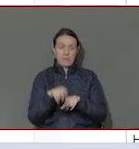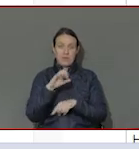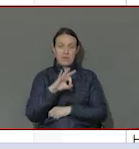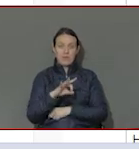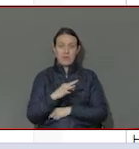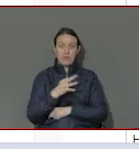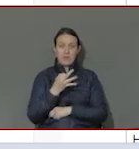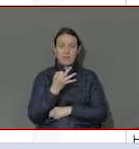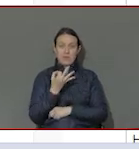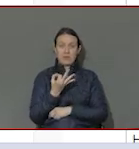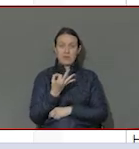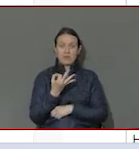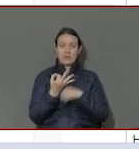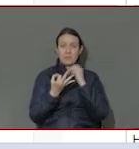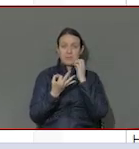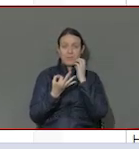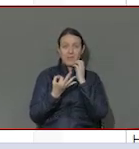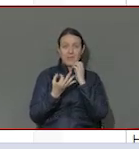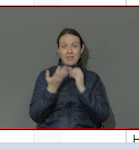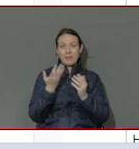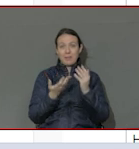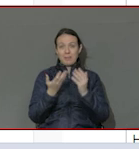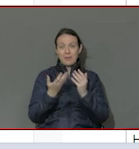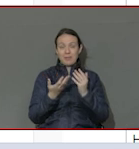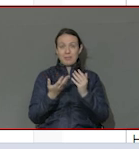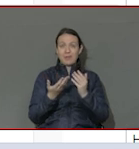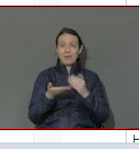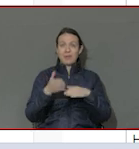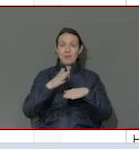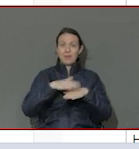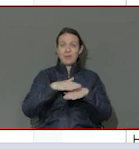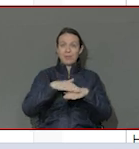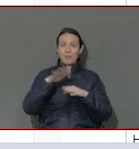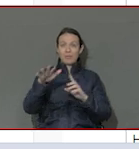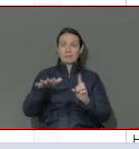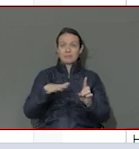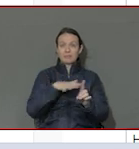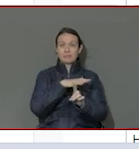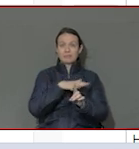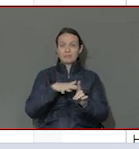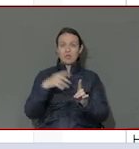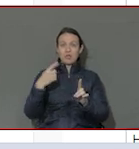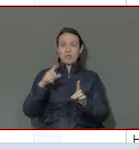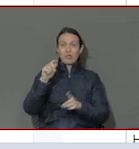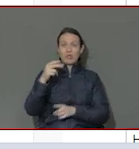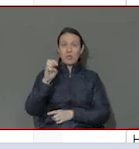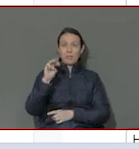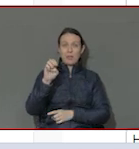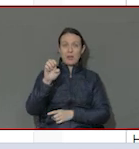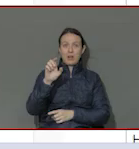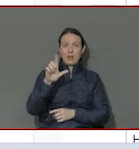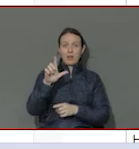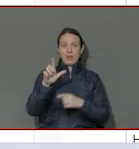exposure to large surface area for thermoregulation, and being bipedal, it's an advantage because